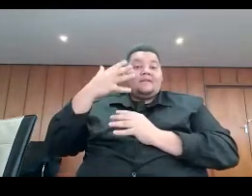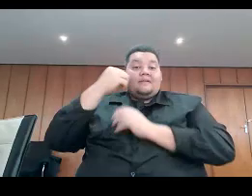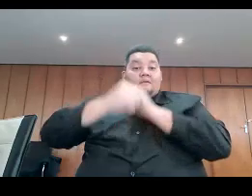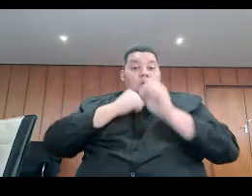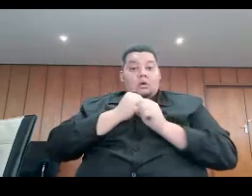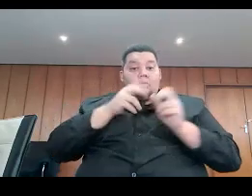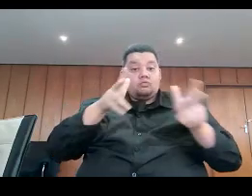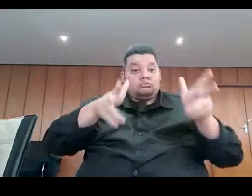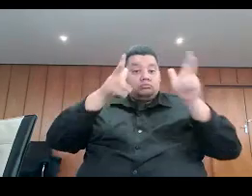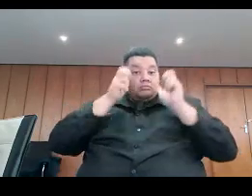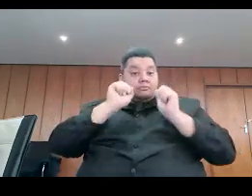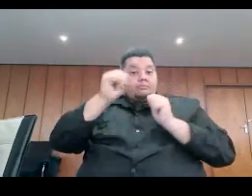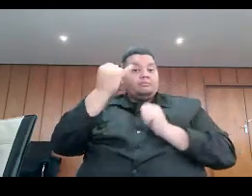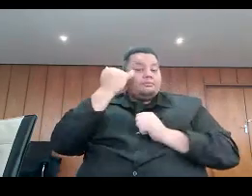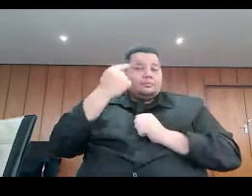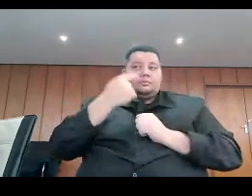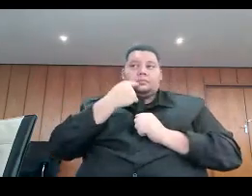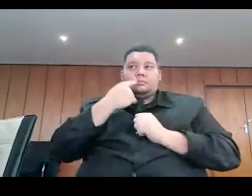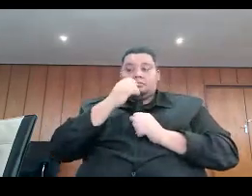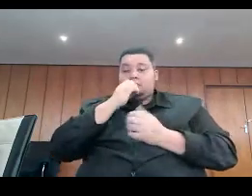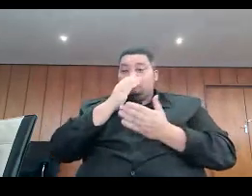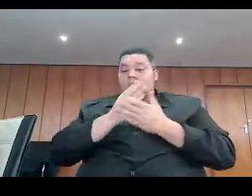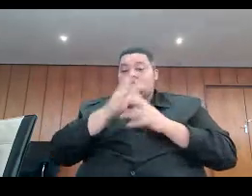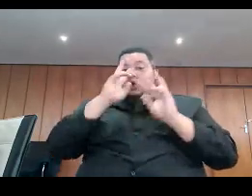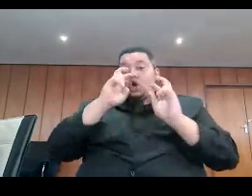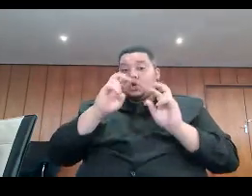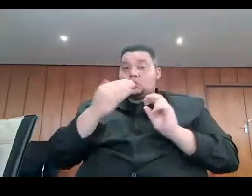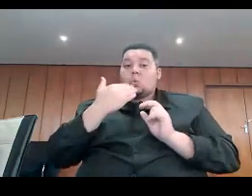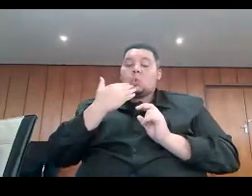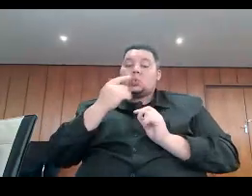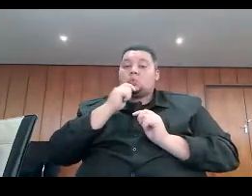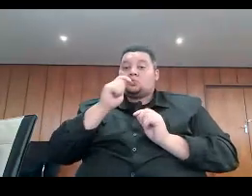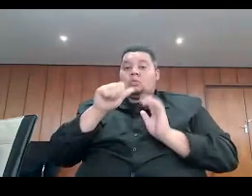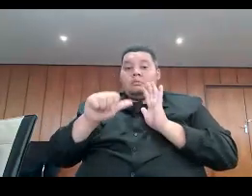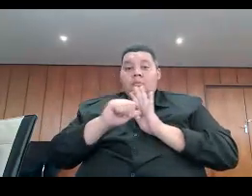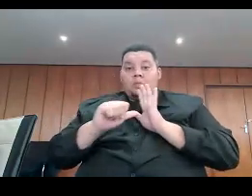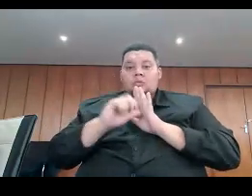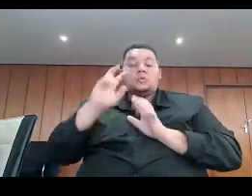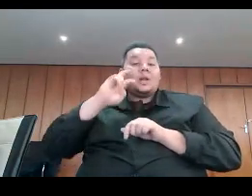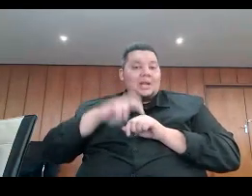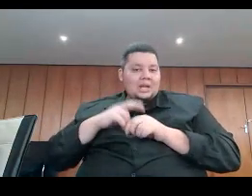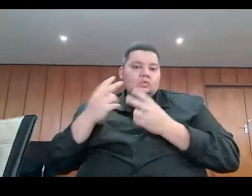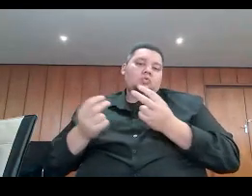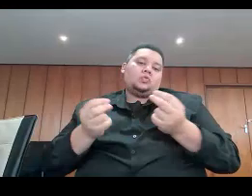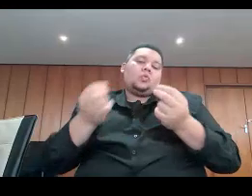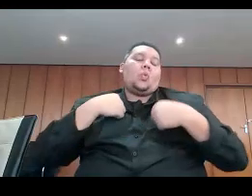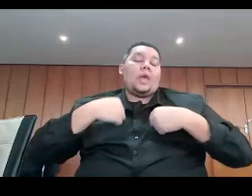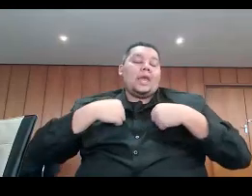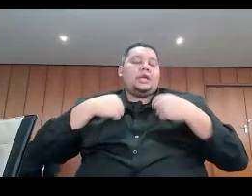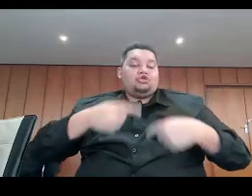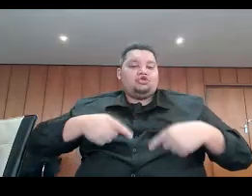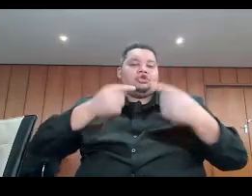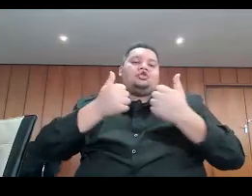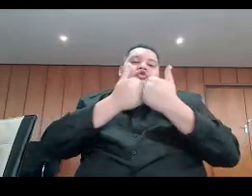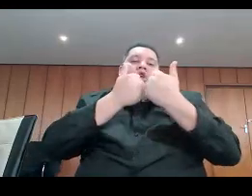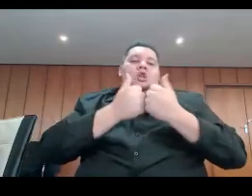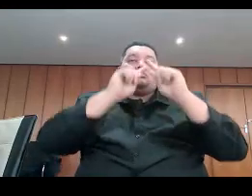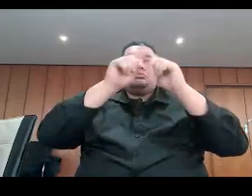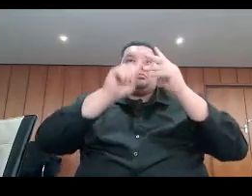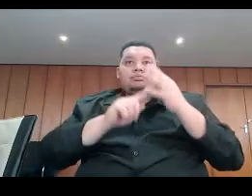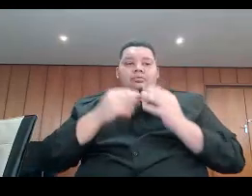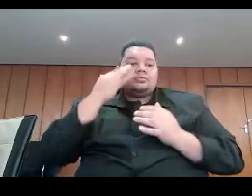this initiative and to make sure that research that is important needs to be done, challenging a whole discipline or thinking